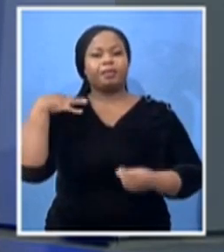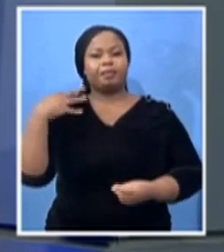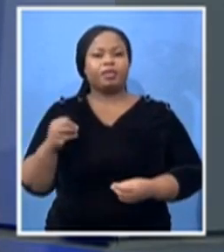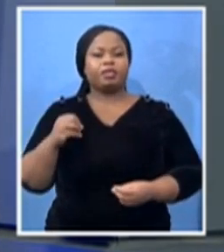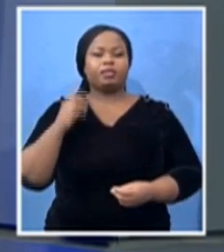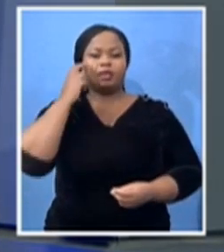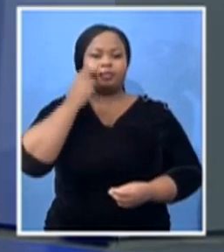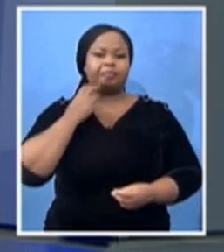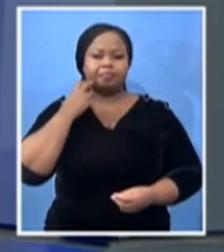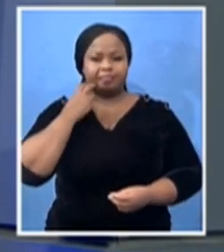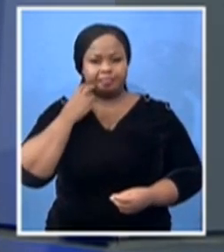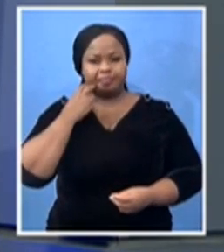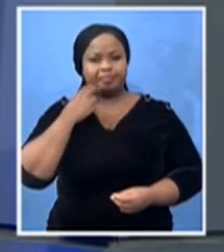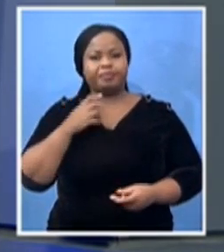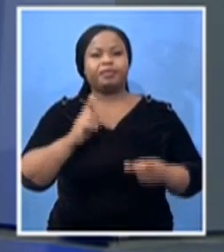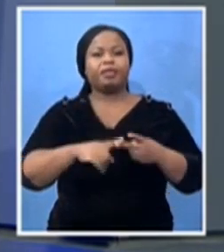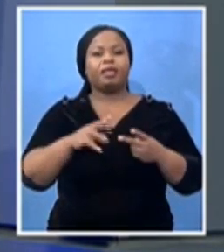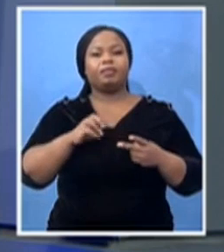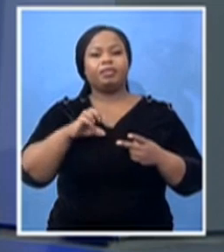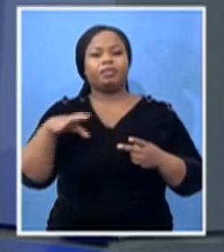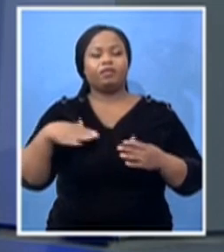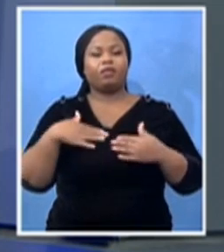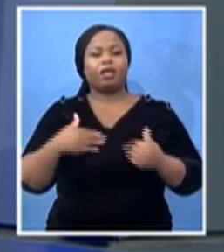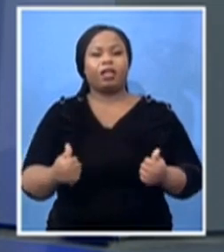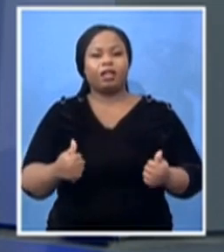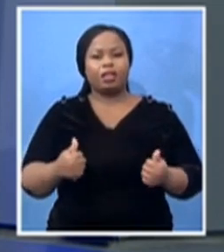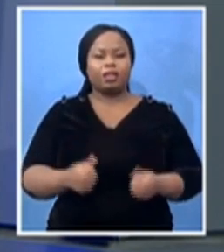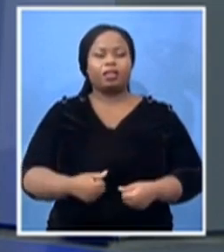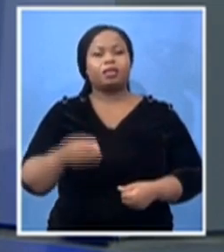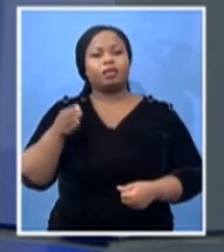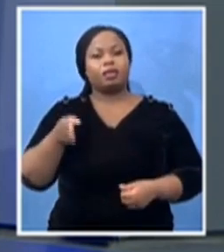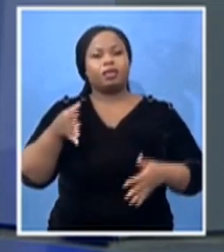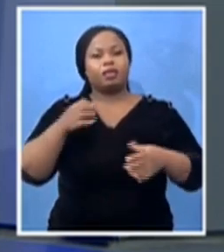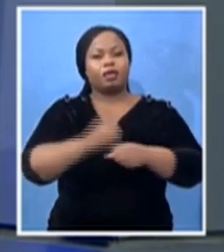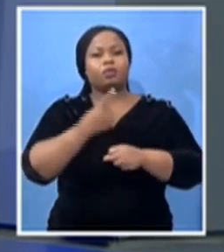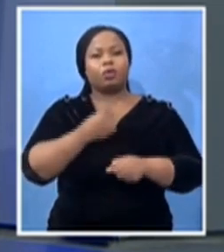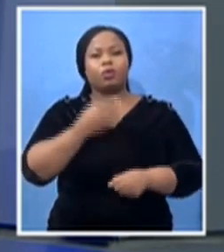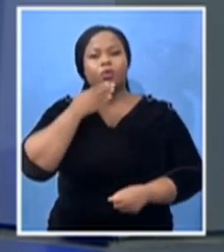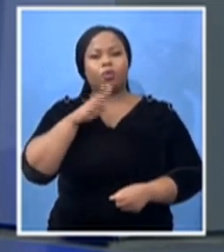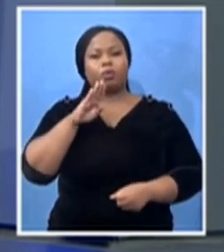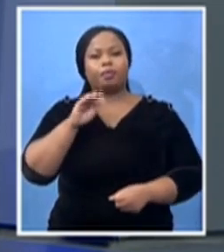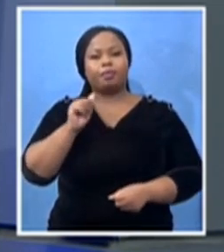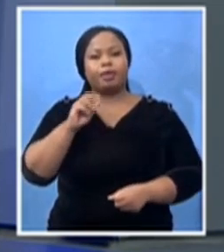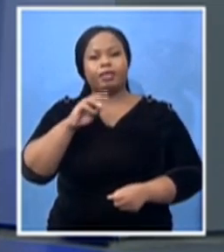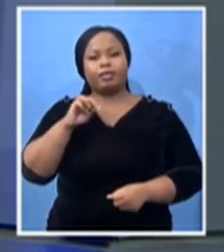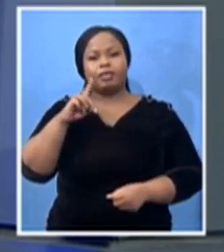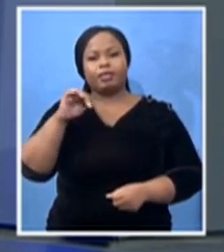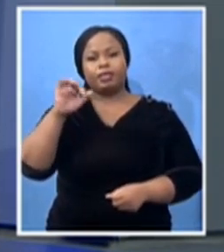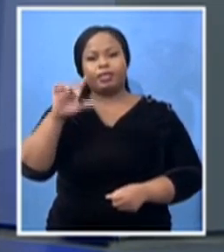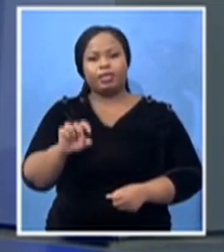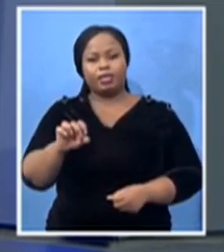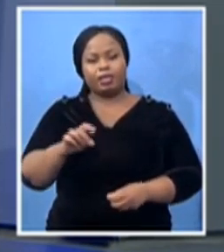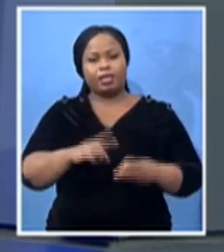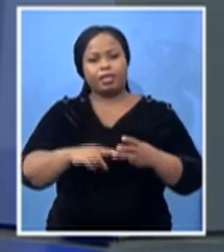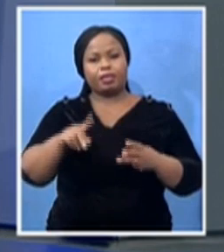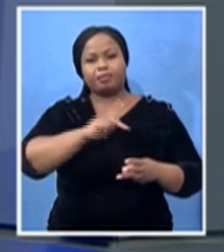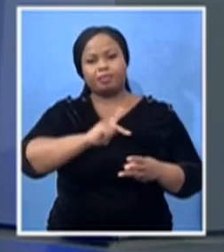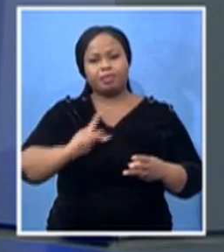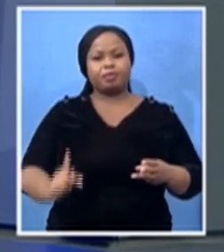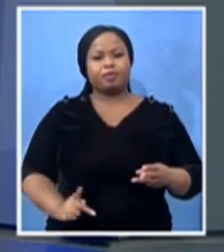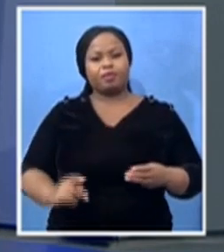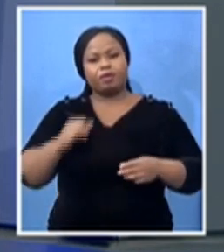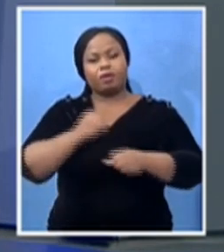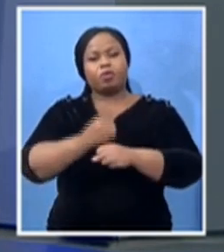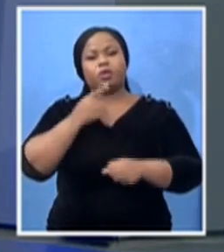for Health in Gauteng, Dr Bandile Masuku, and the Premier of Gauteng, Mr. David Makhura,